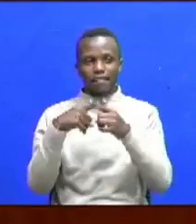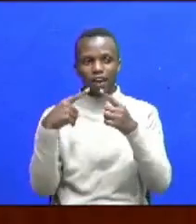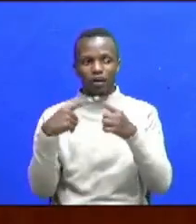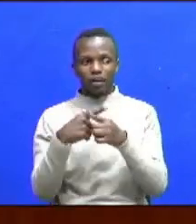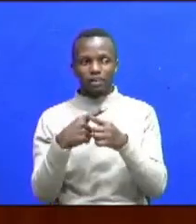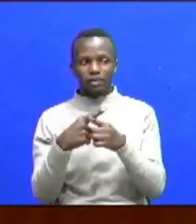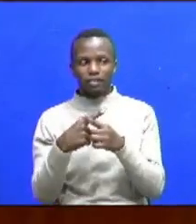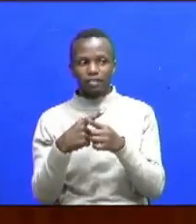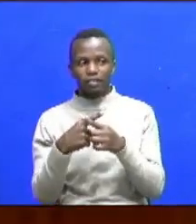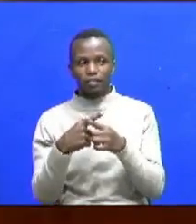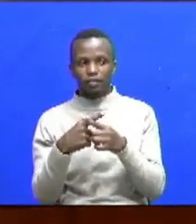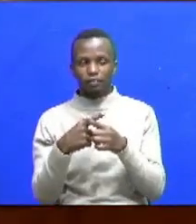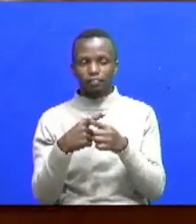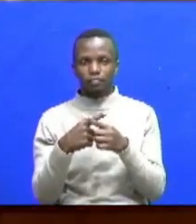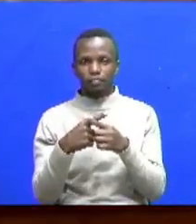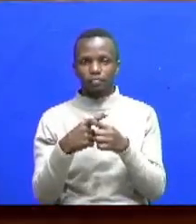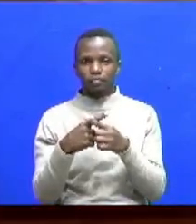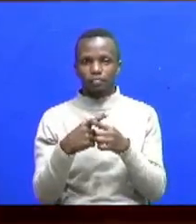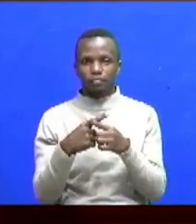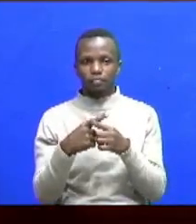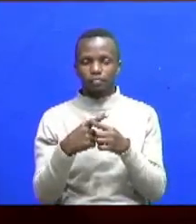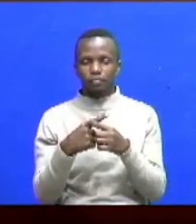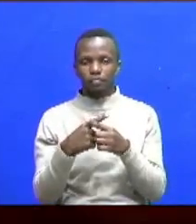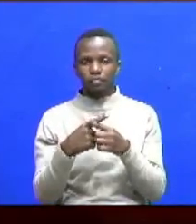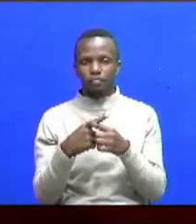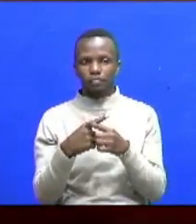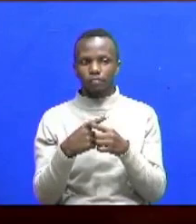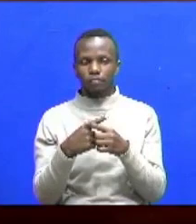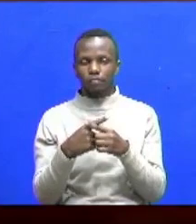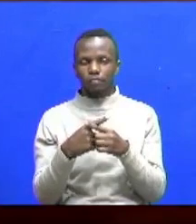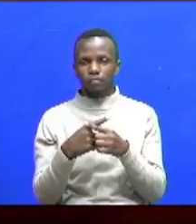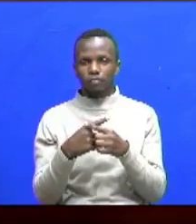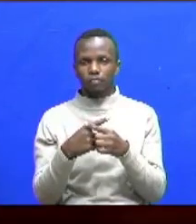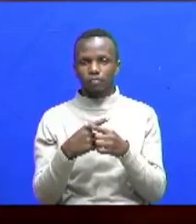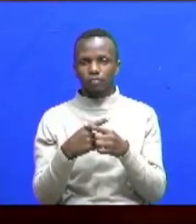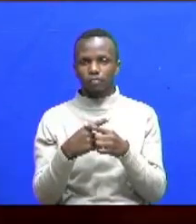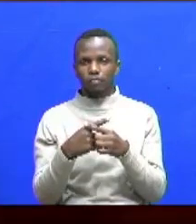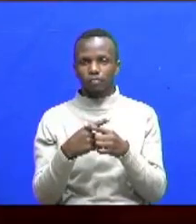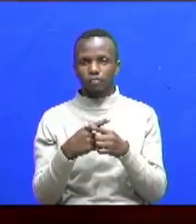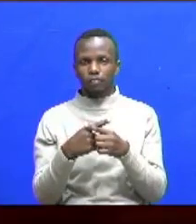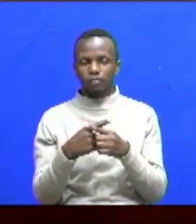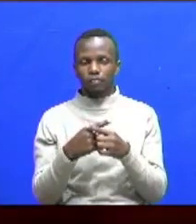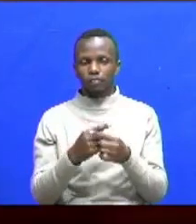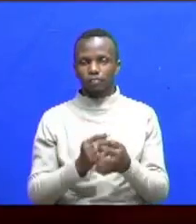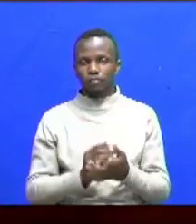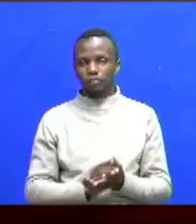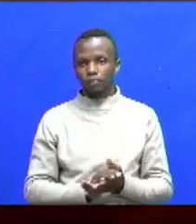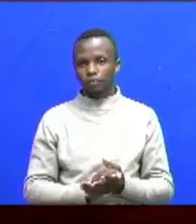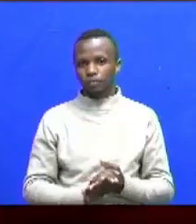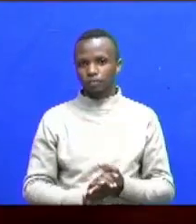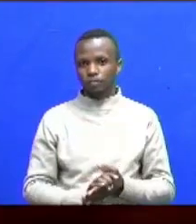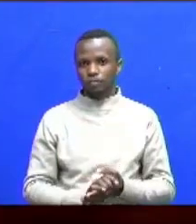Your Honor, I do not need to believe that first accused person, Your Honor,